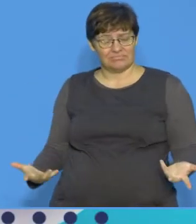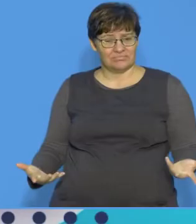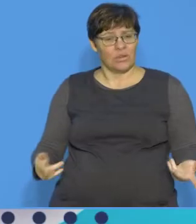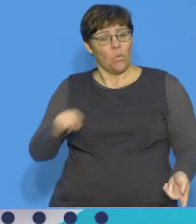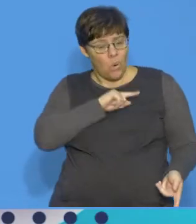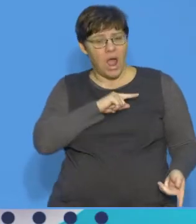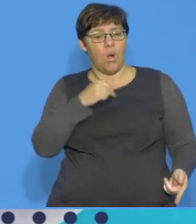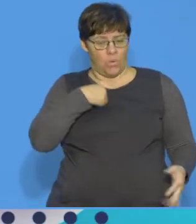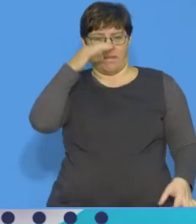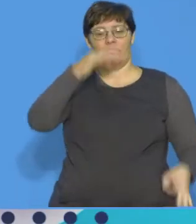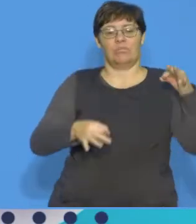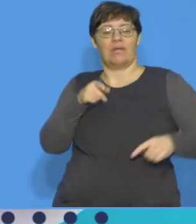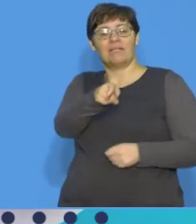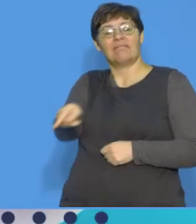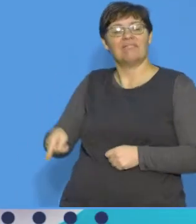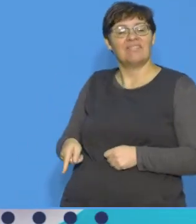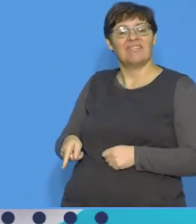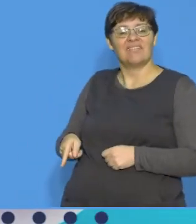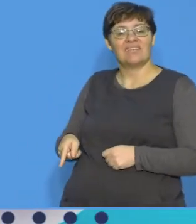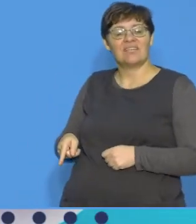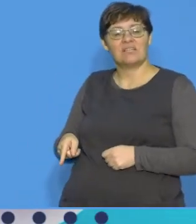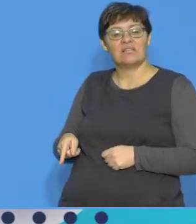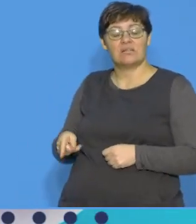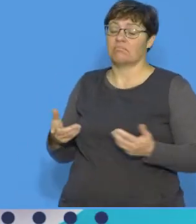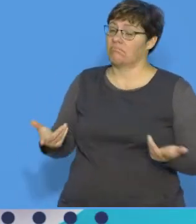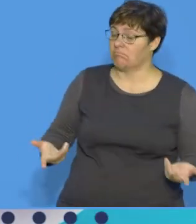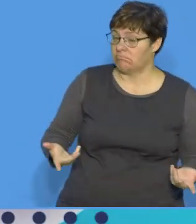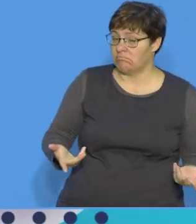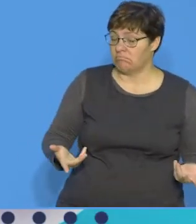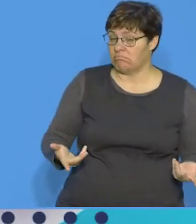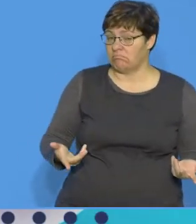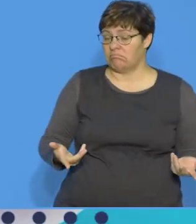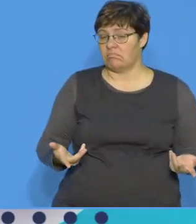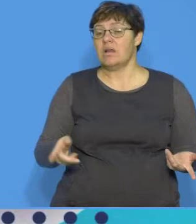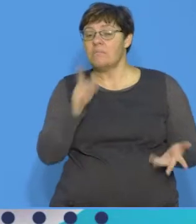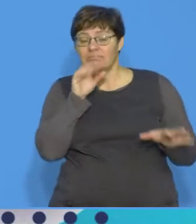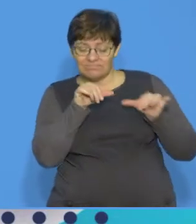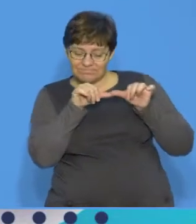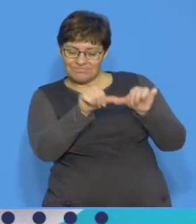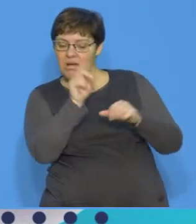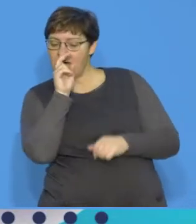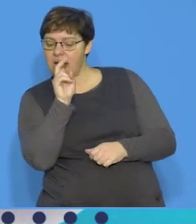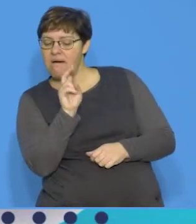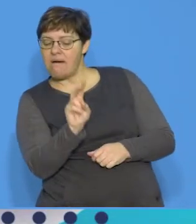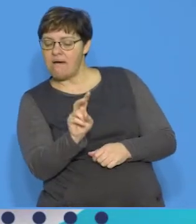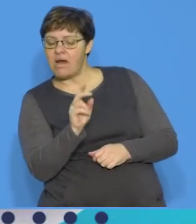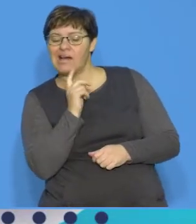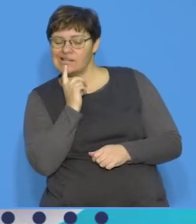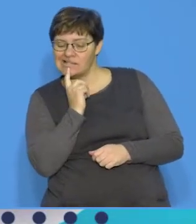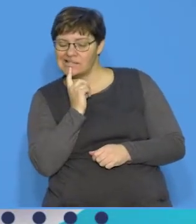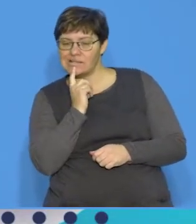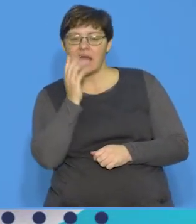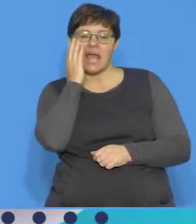capacity of the earth? So we're going to then move on to see what do we mean by age,